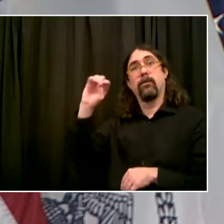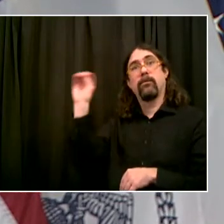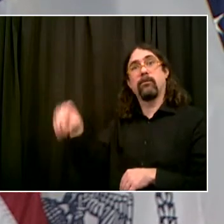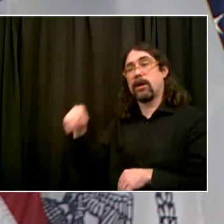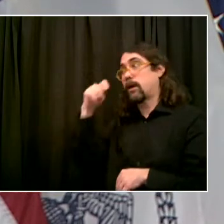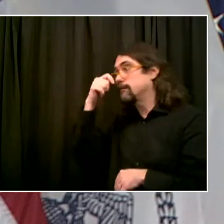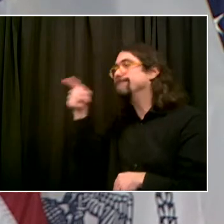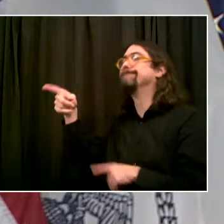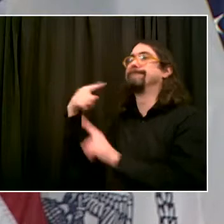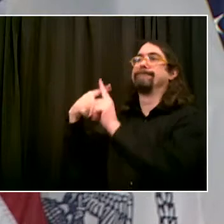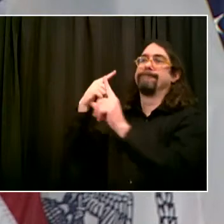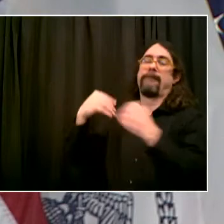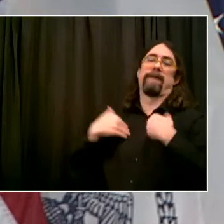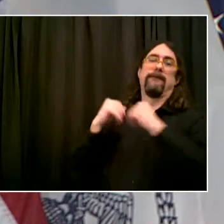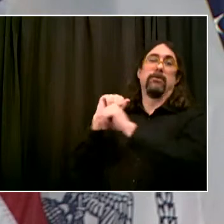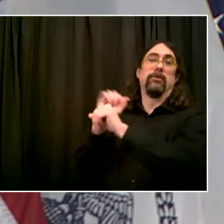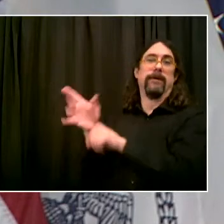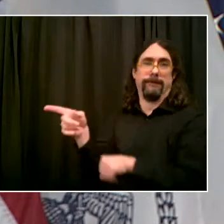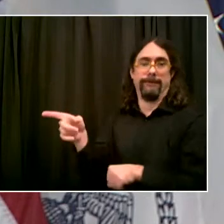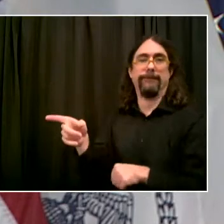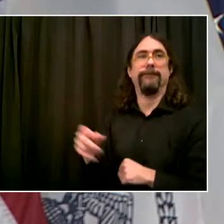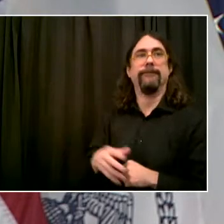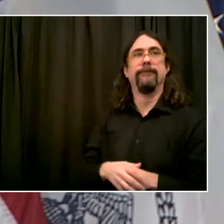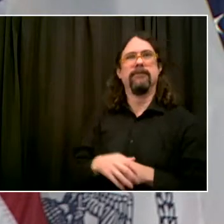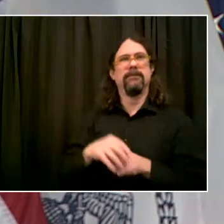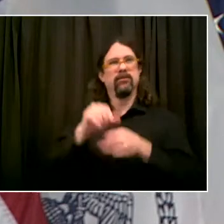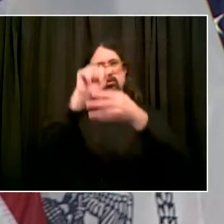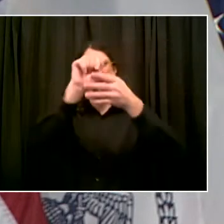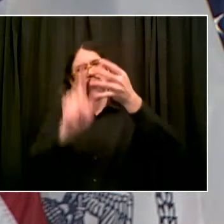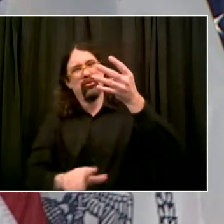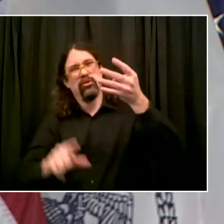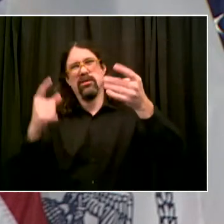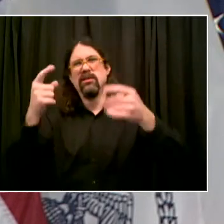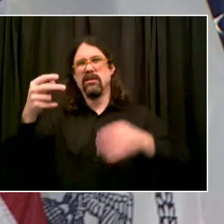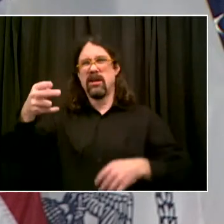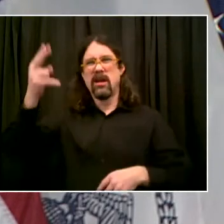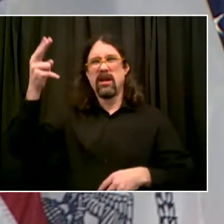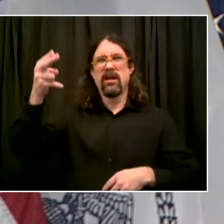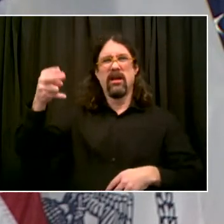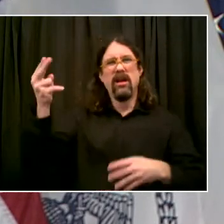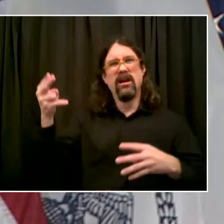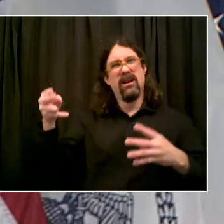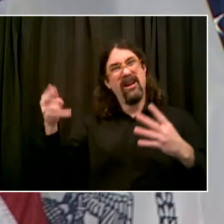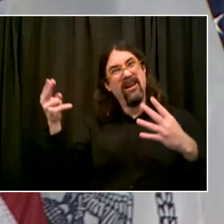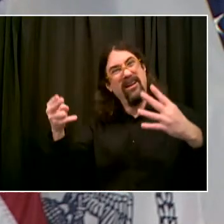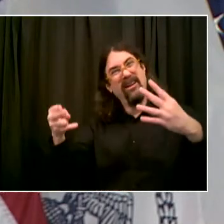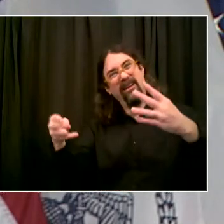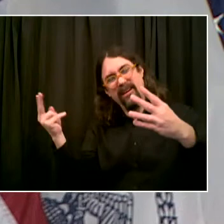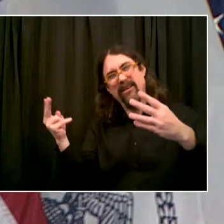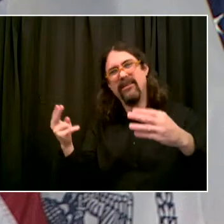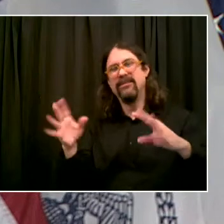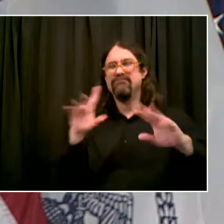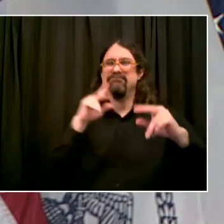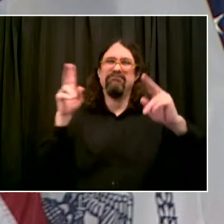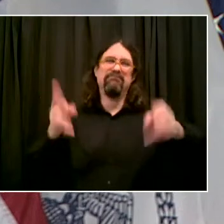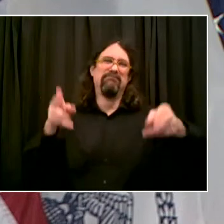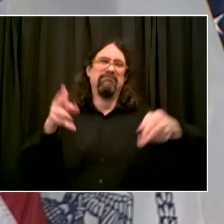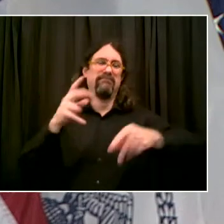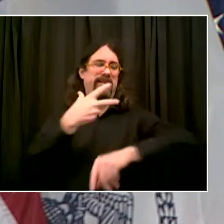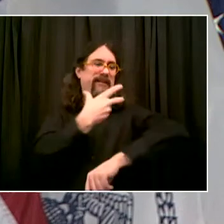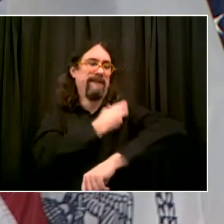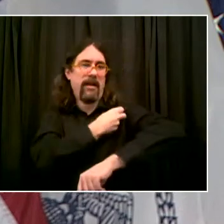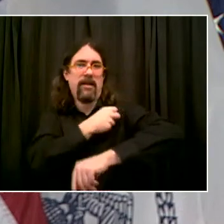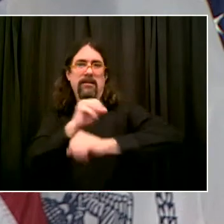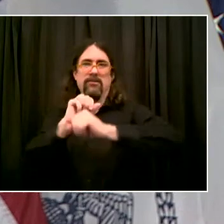speed the vaccination effort and make sure it reaches all communities. Our numbers are high, and there's the danger, of course, from the variants, so we got